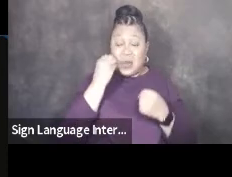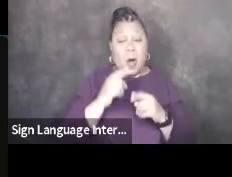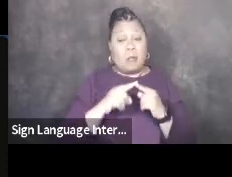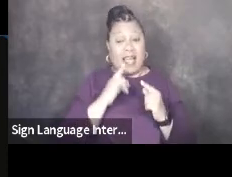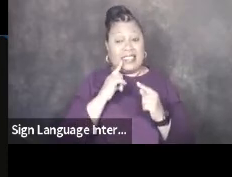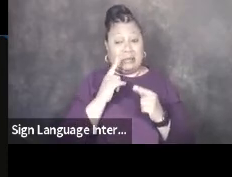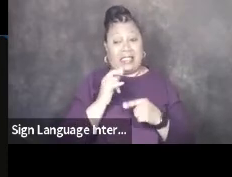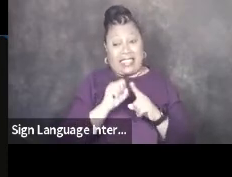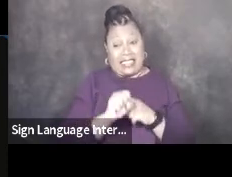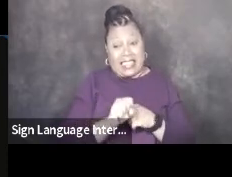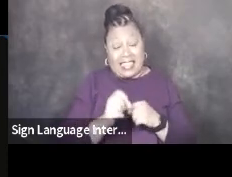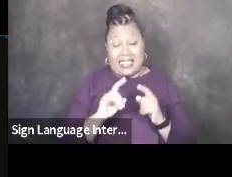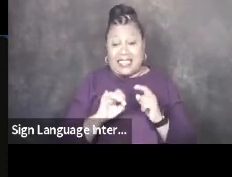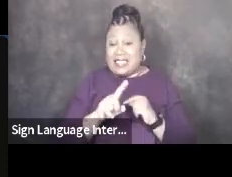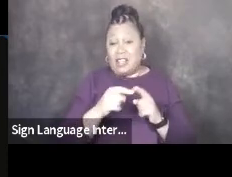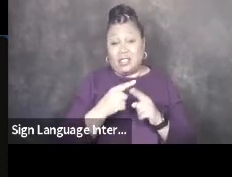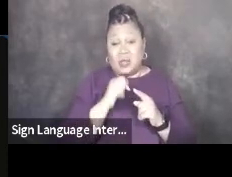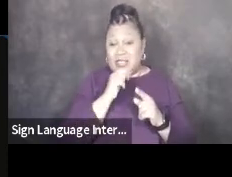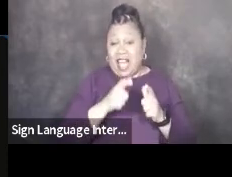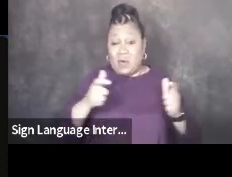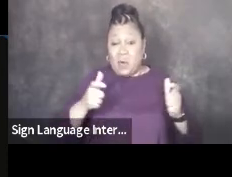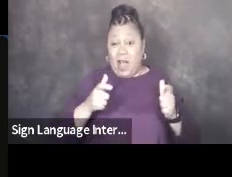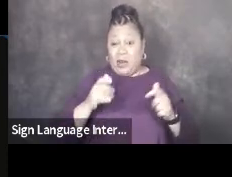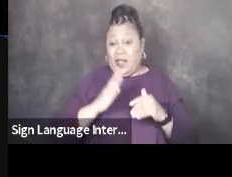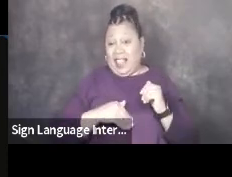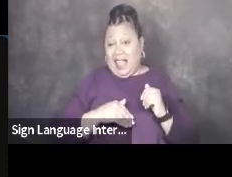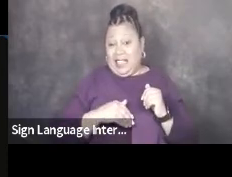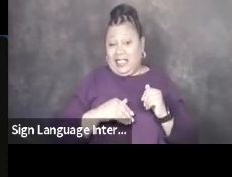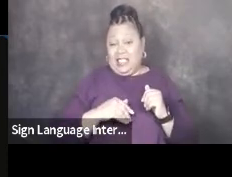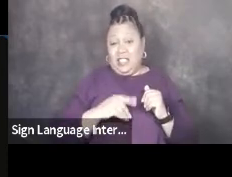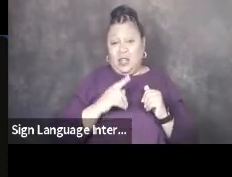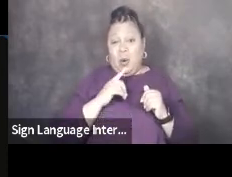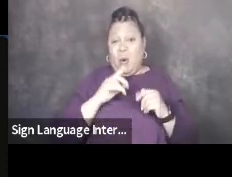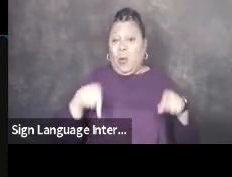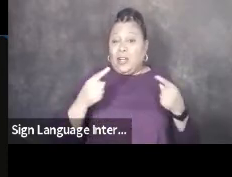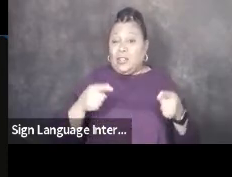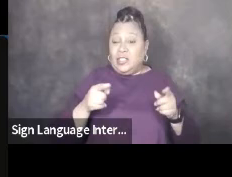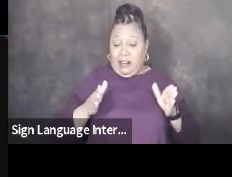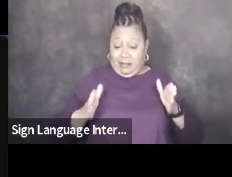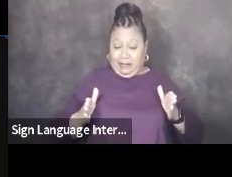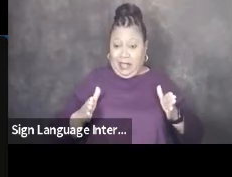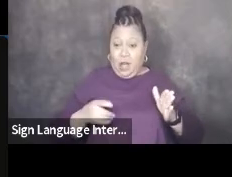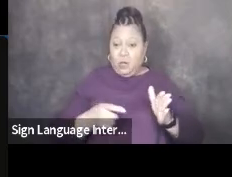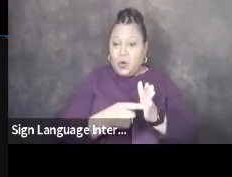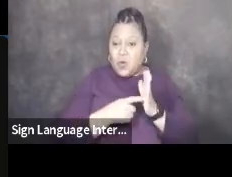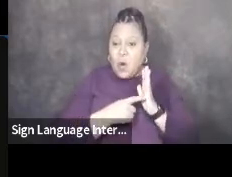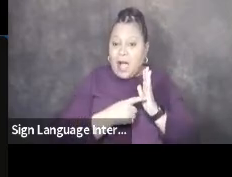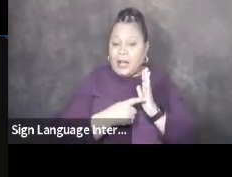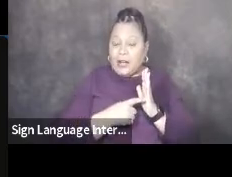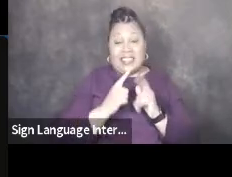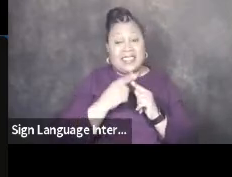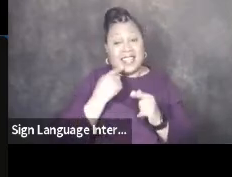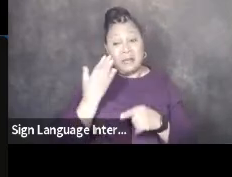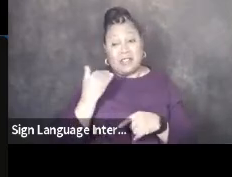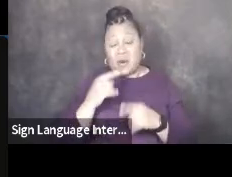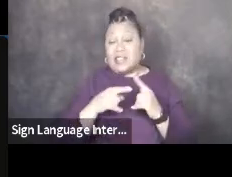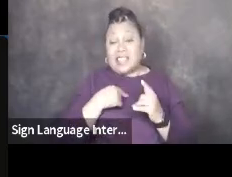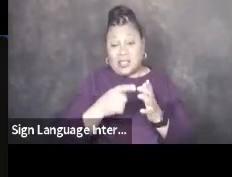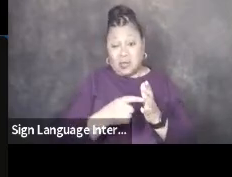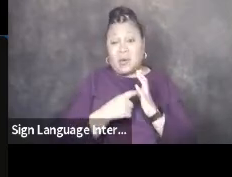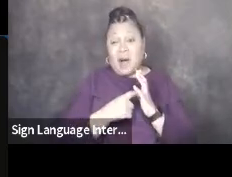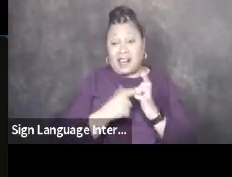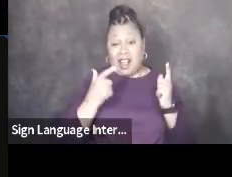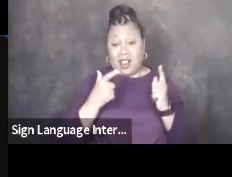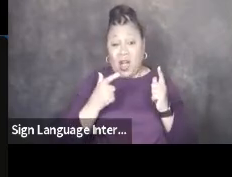the case. Stairs usually aren't wider than this wheelchair will require. And as I said before, it does require